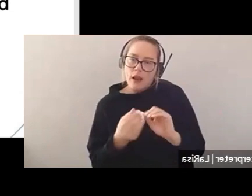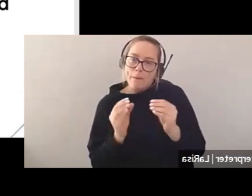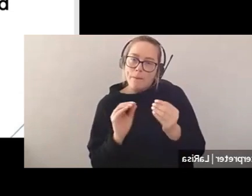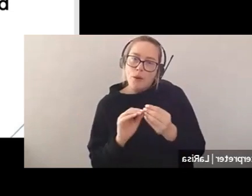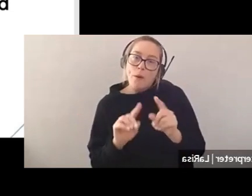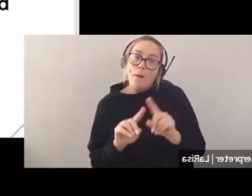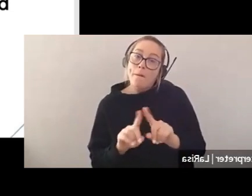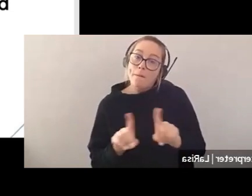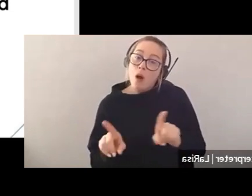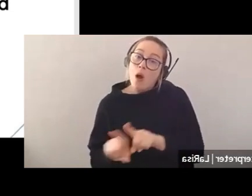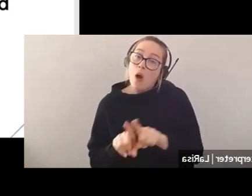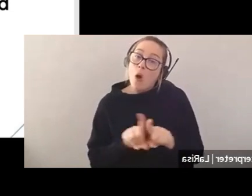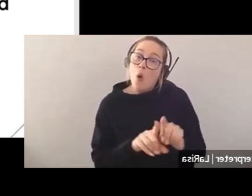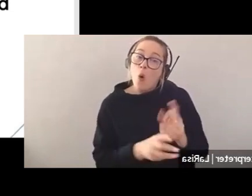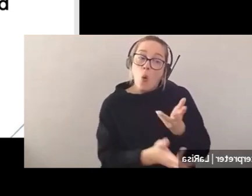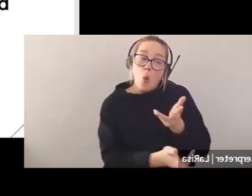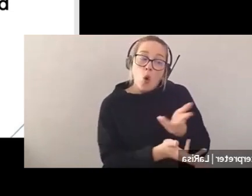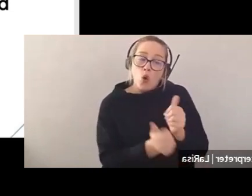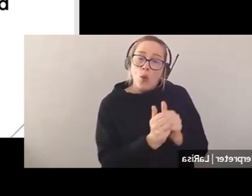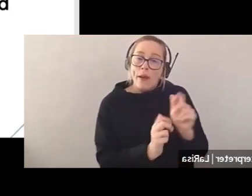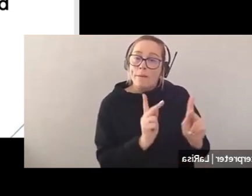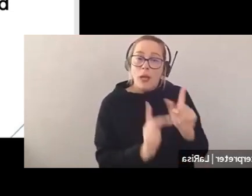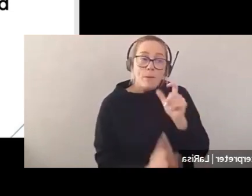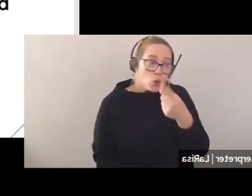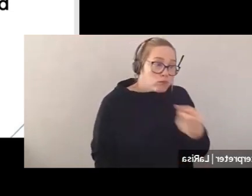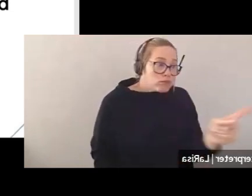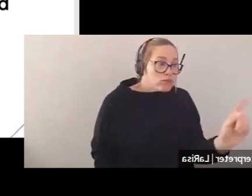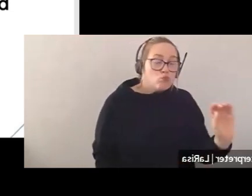to the right number. But